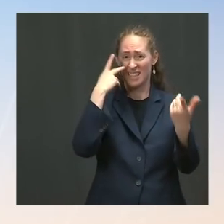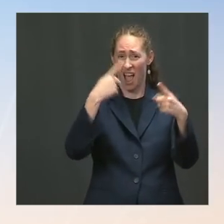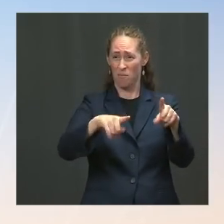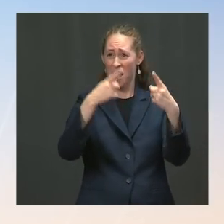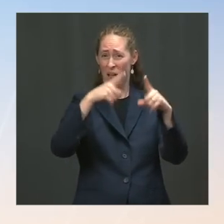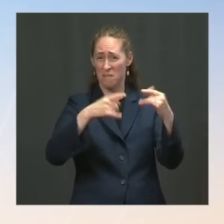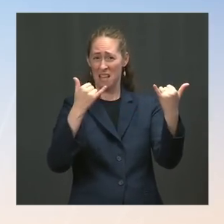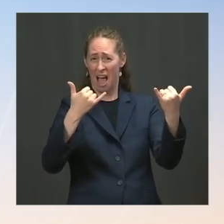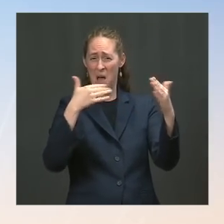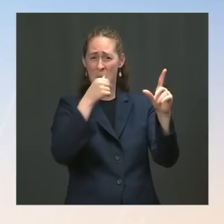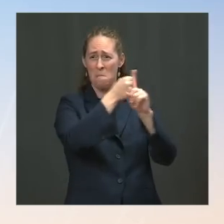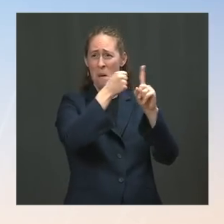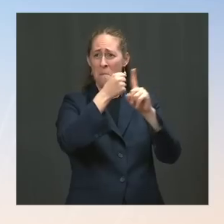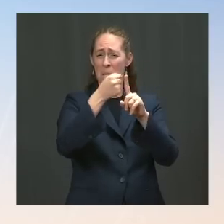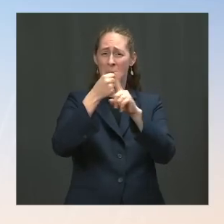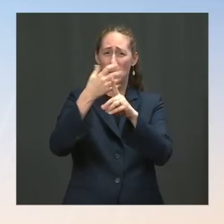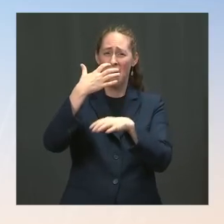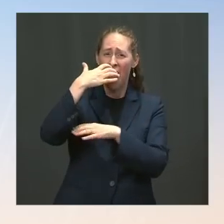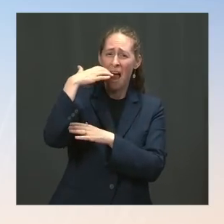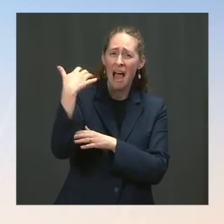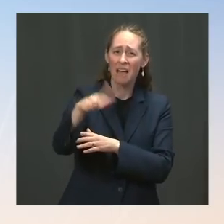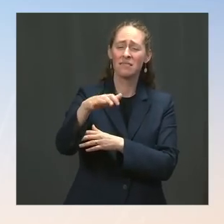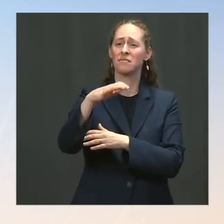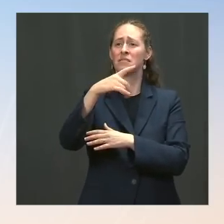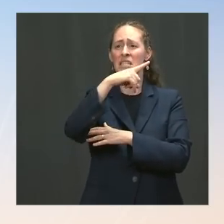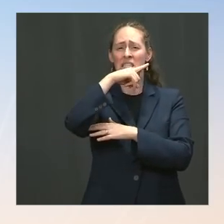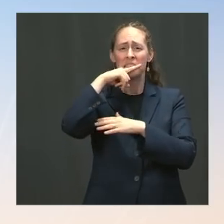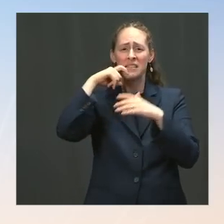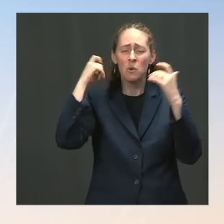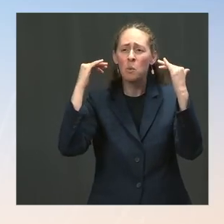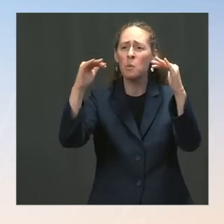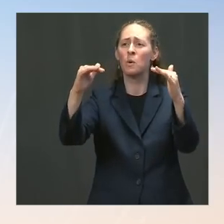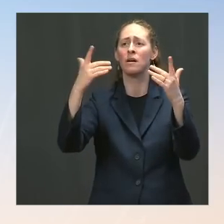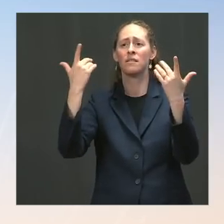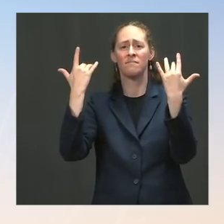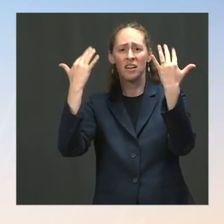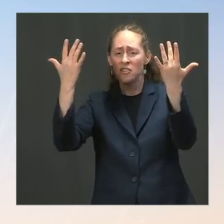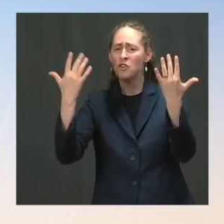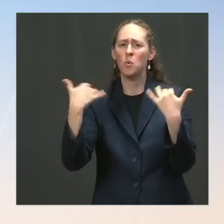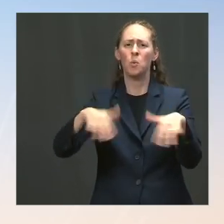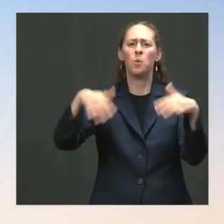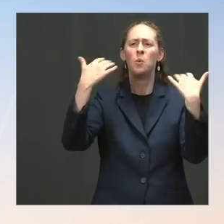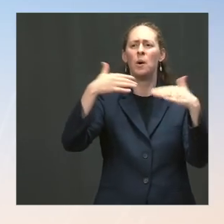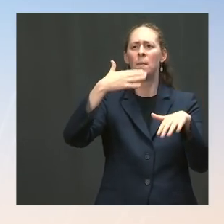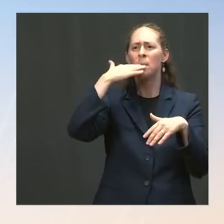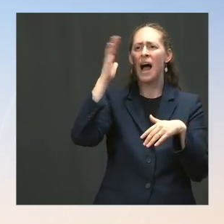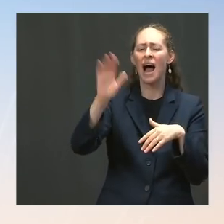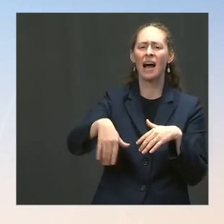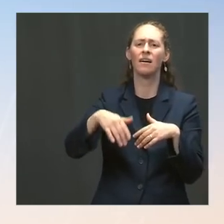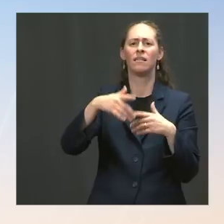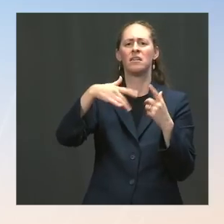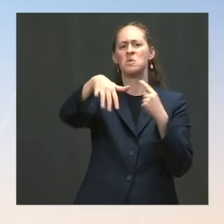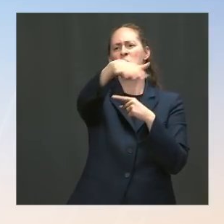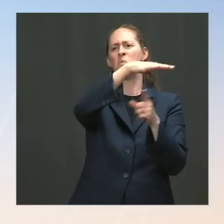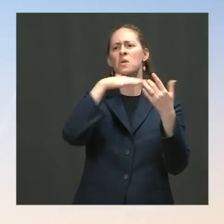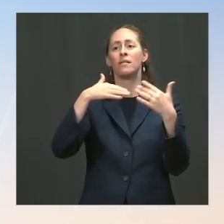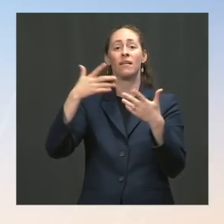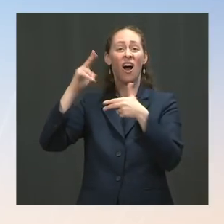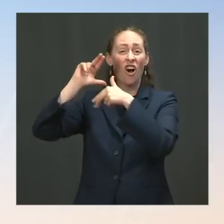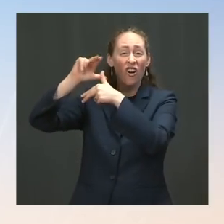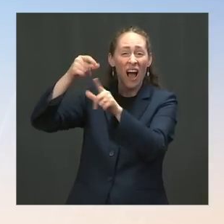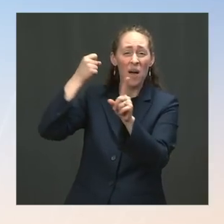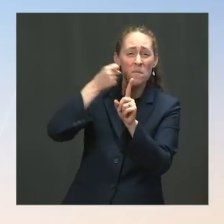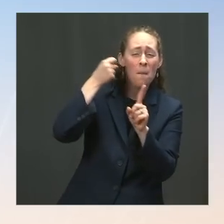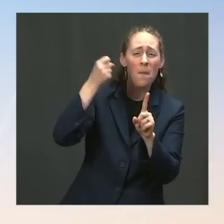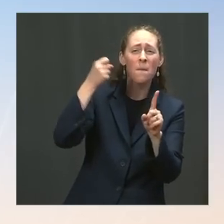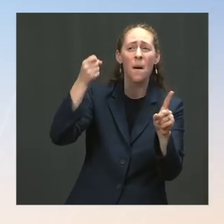heat, wildfires, prolonged droughts, the onset of peak hurricane season, this historic addition of